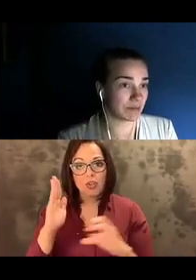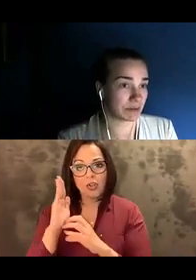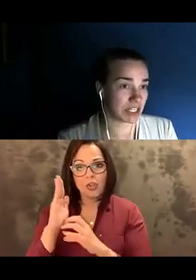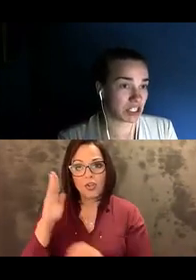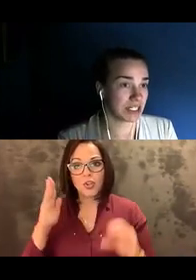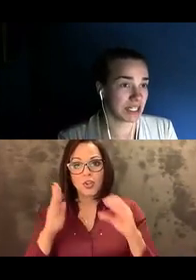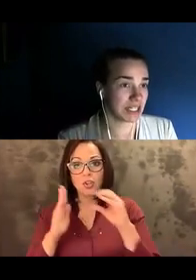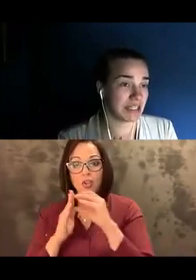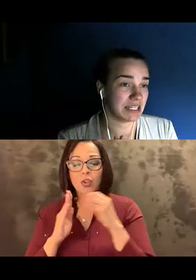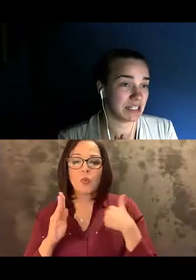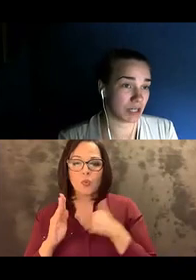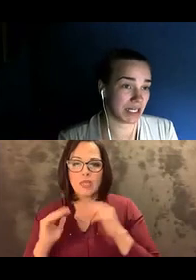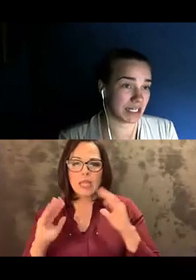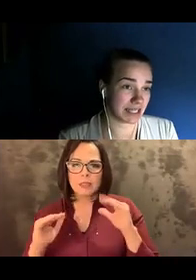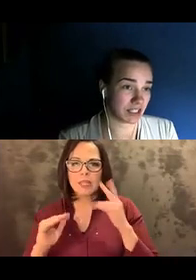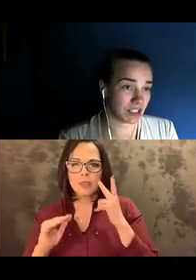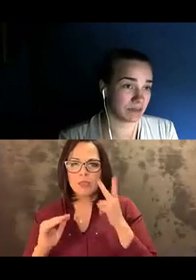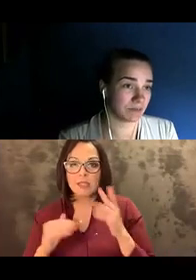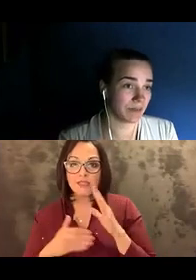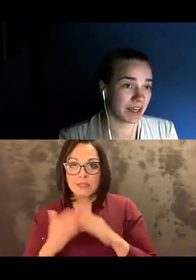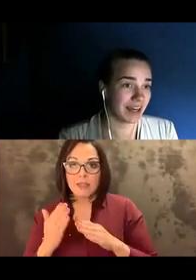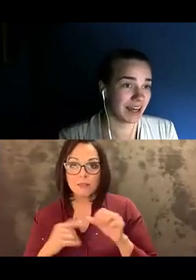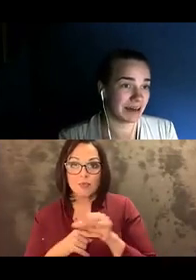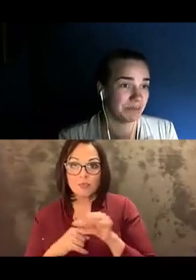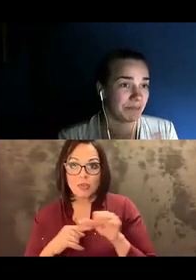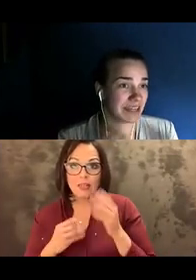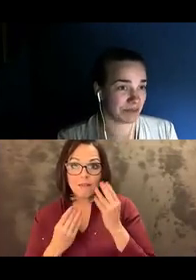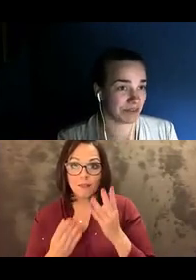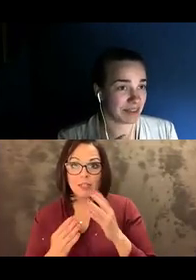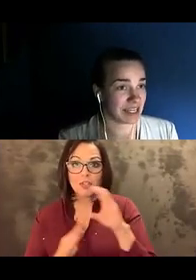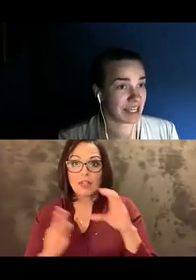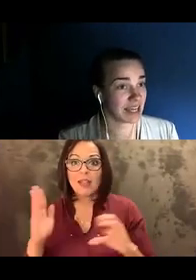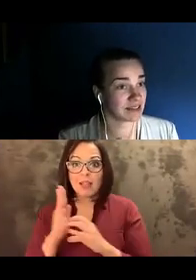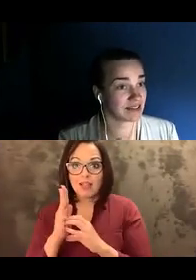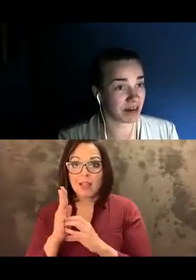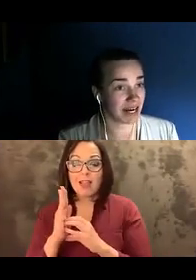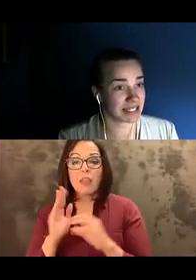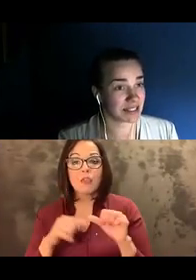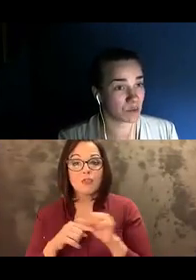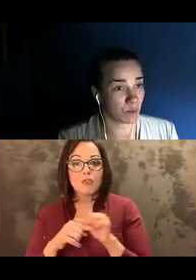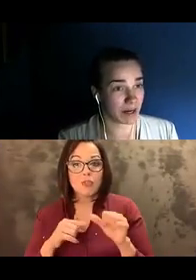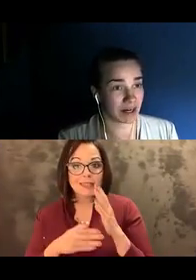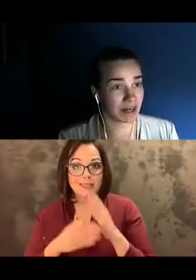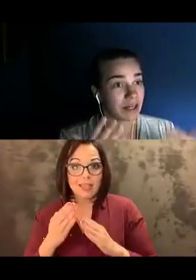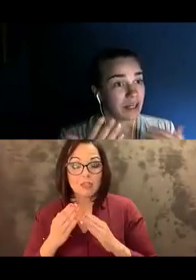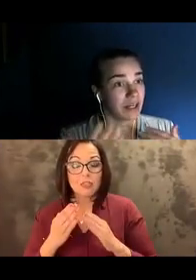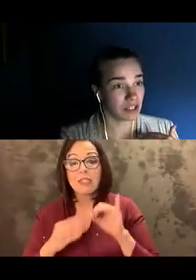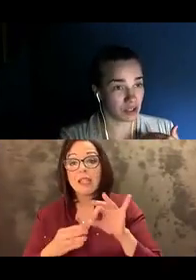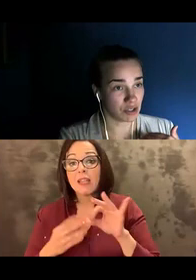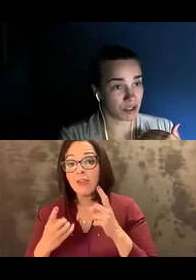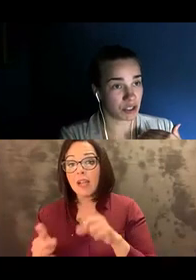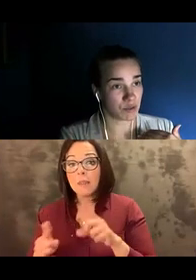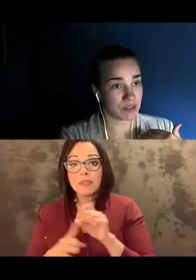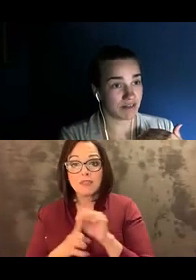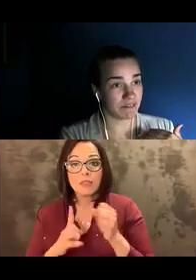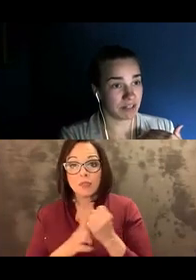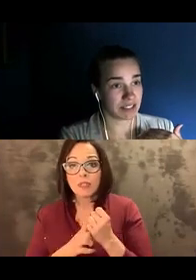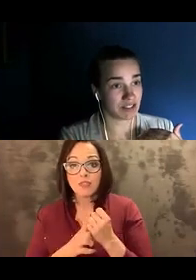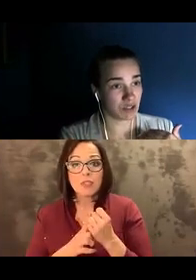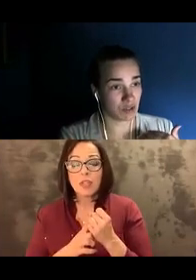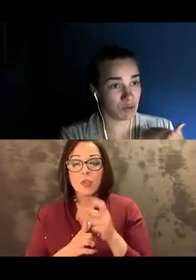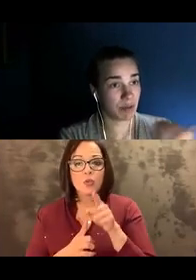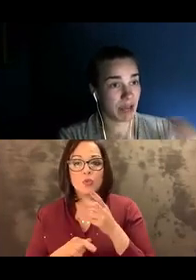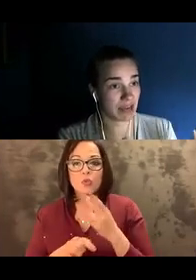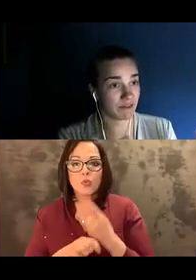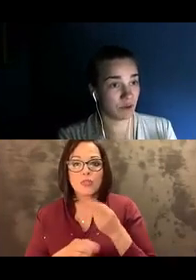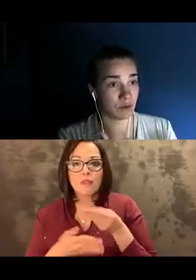training information in the training section. If the case arises where you're using